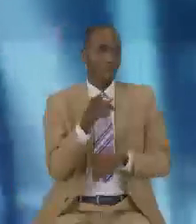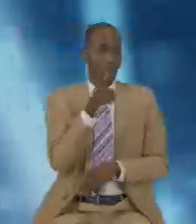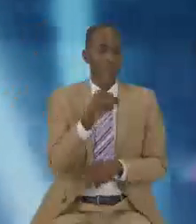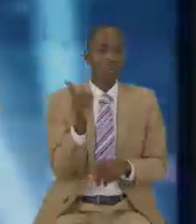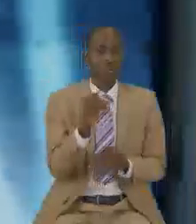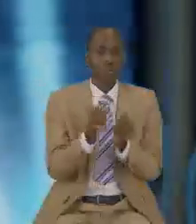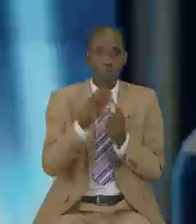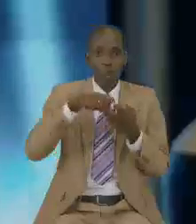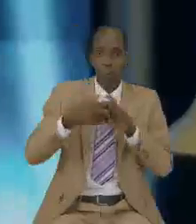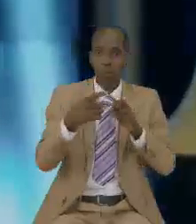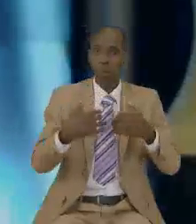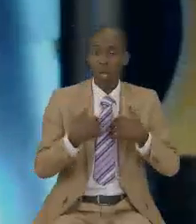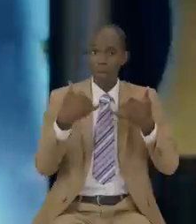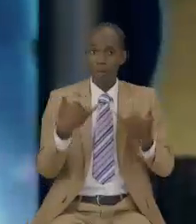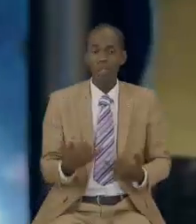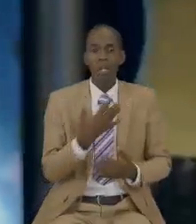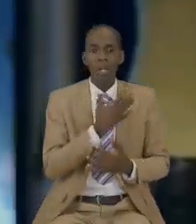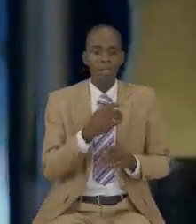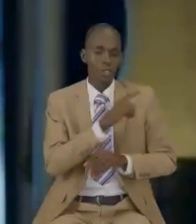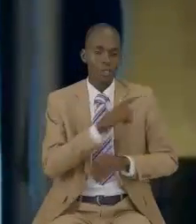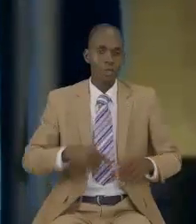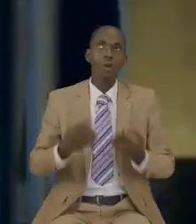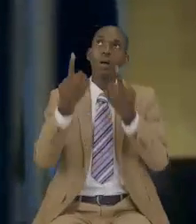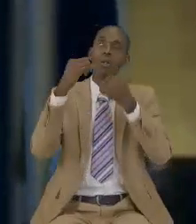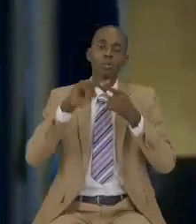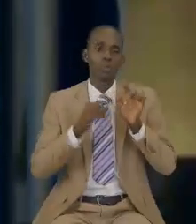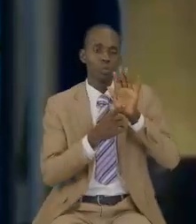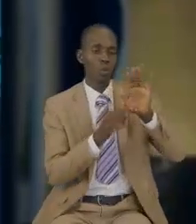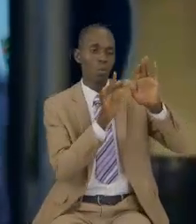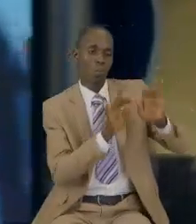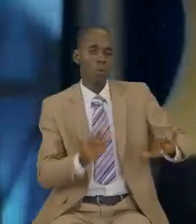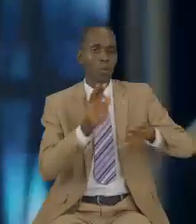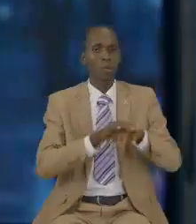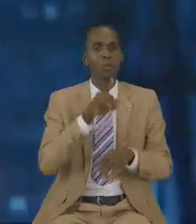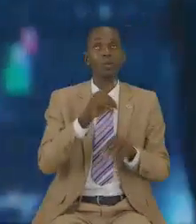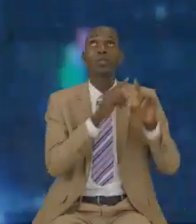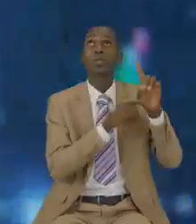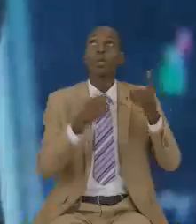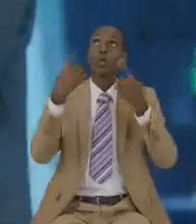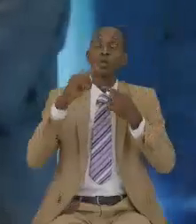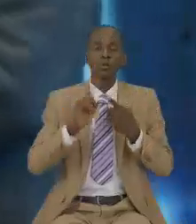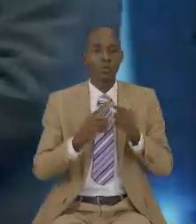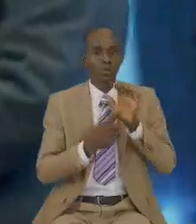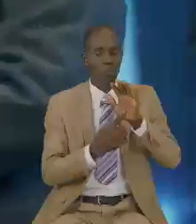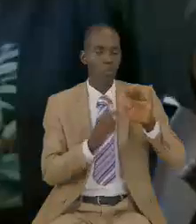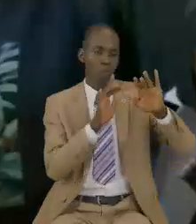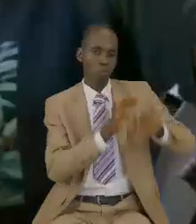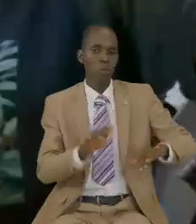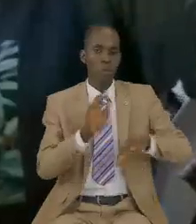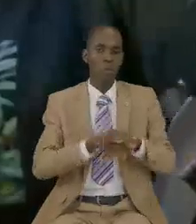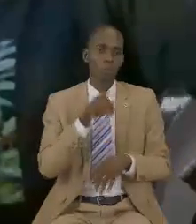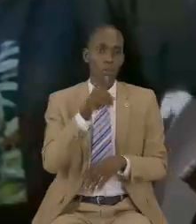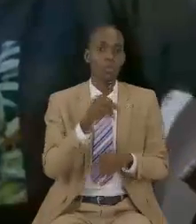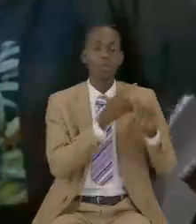now, and he has come to show pity upon you. He has come to show mercy unto you. He